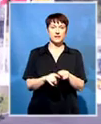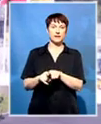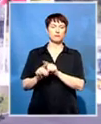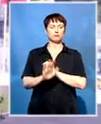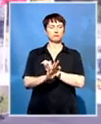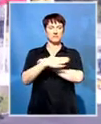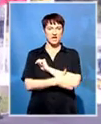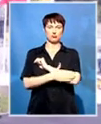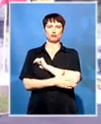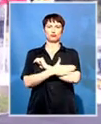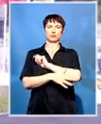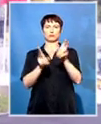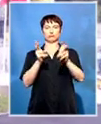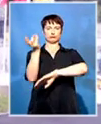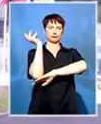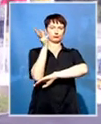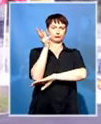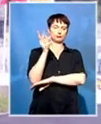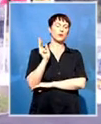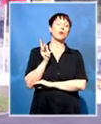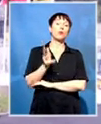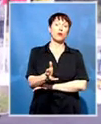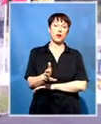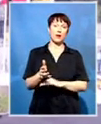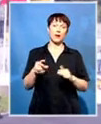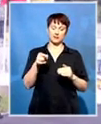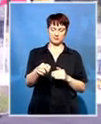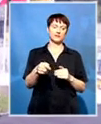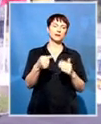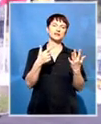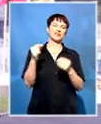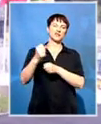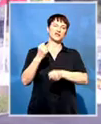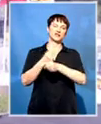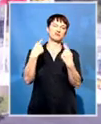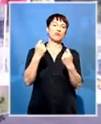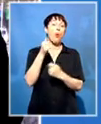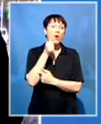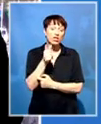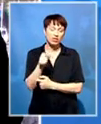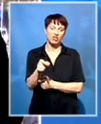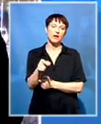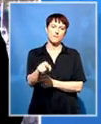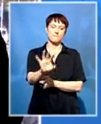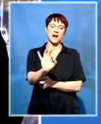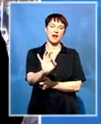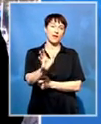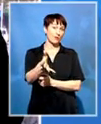country statement at the 70th anniversary of the UN General Assembly. That will take place on Monday. All